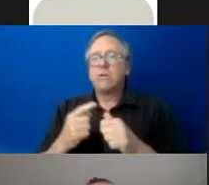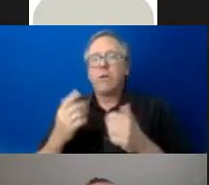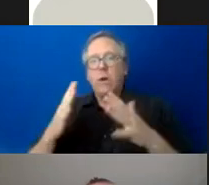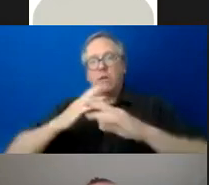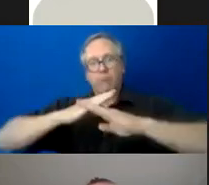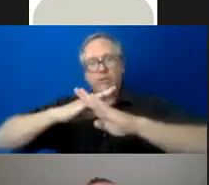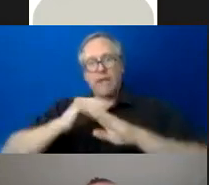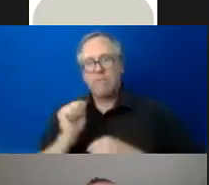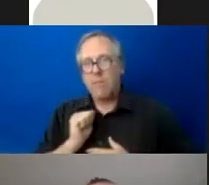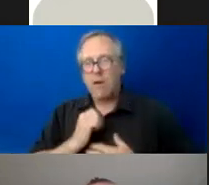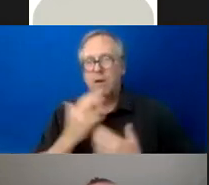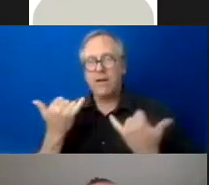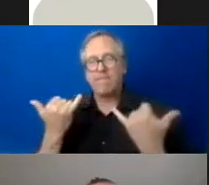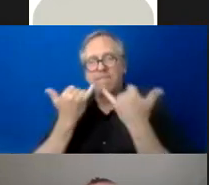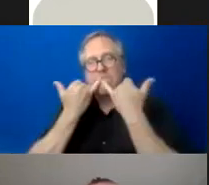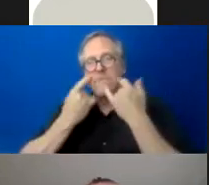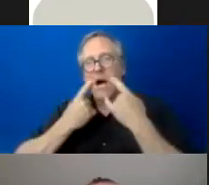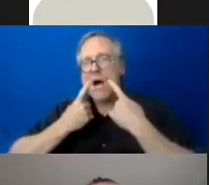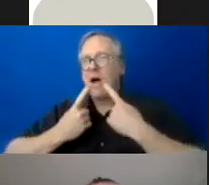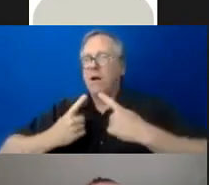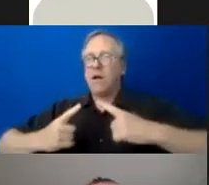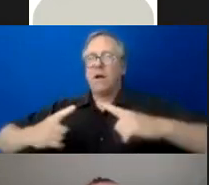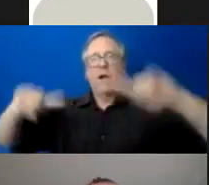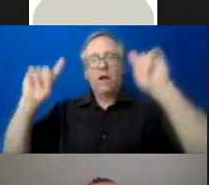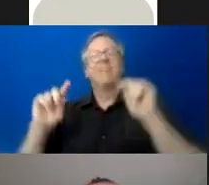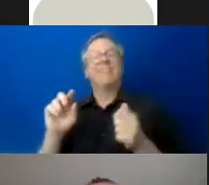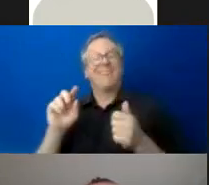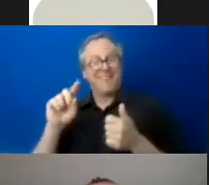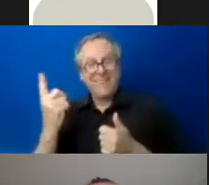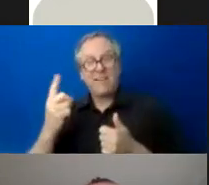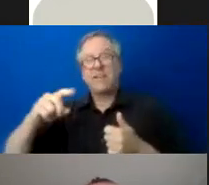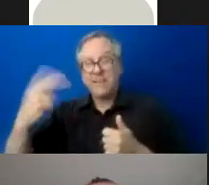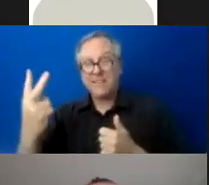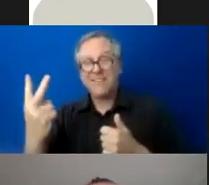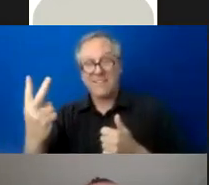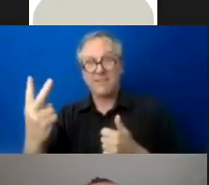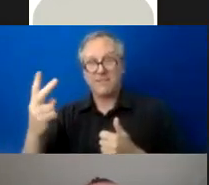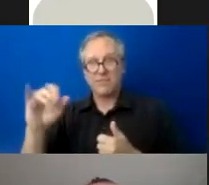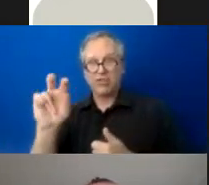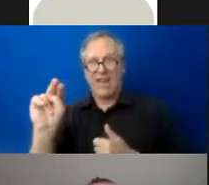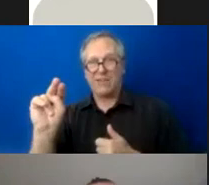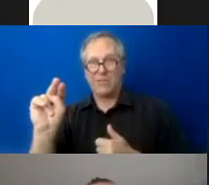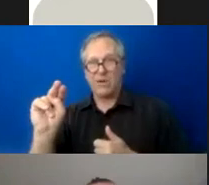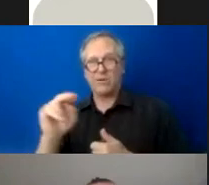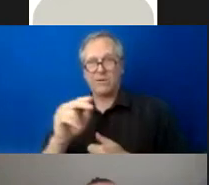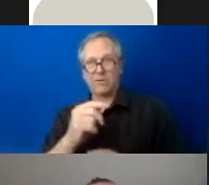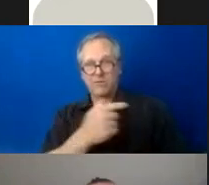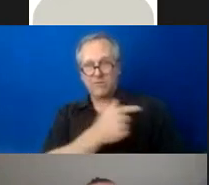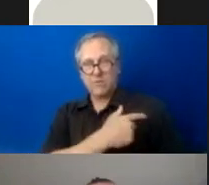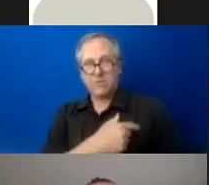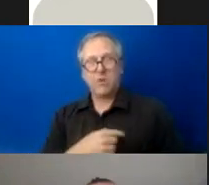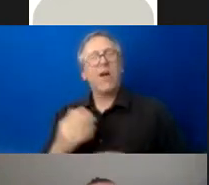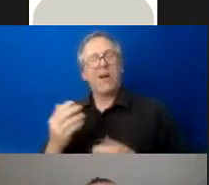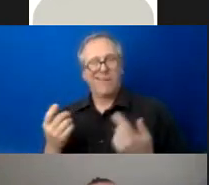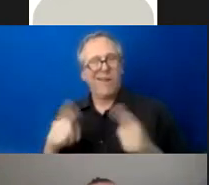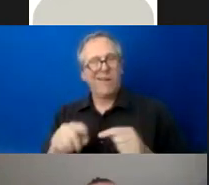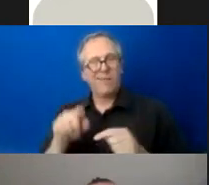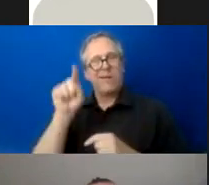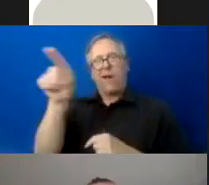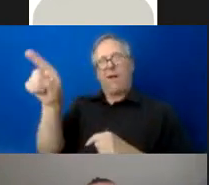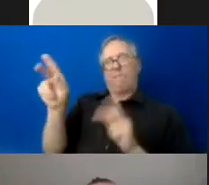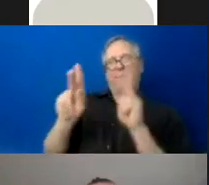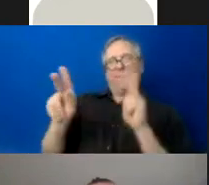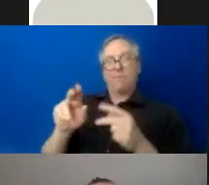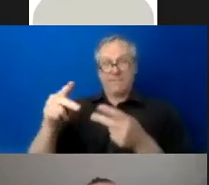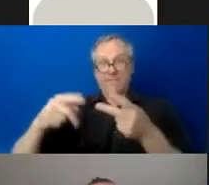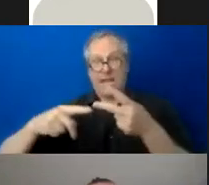my body. And then I got my second shot in January and had the expected, many people